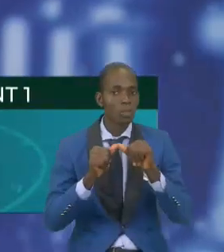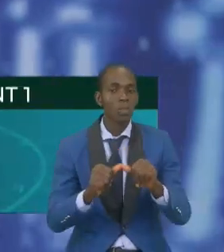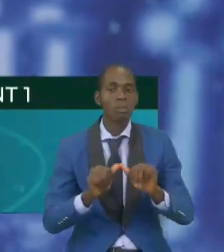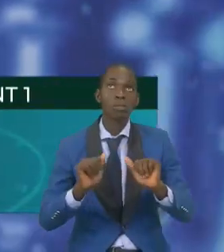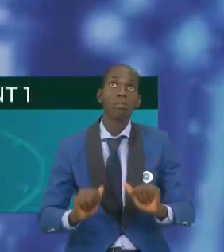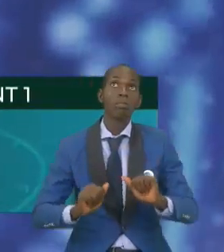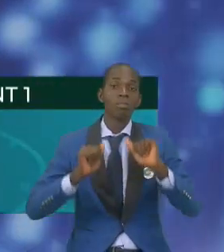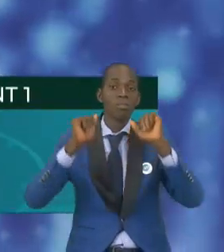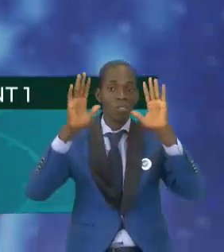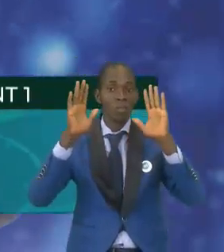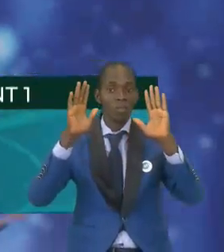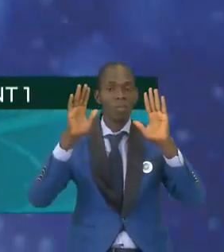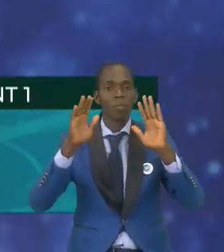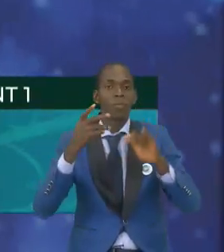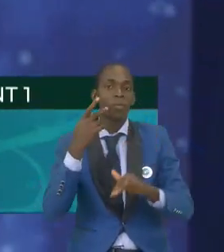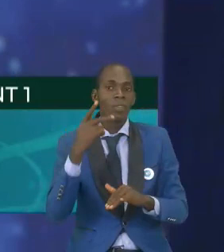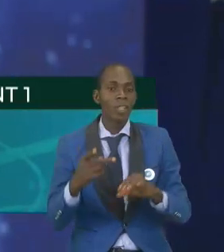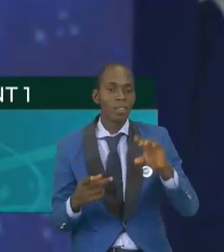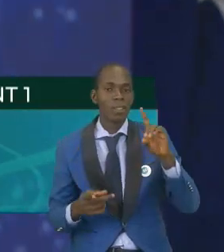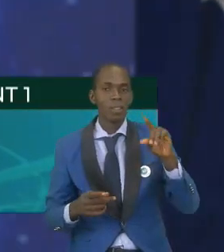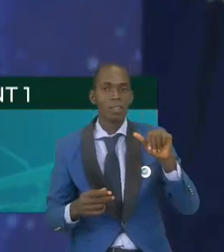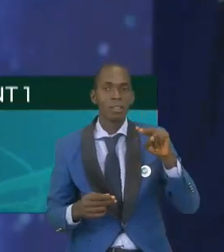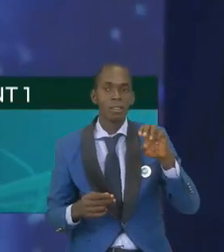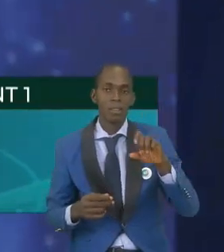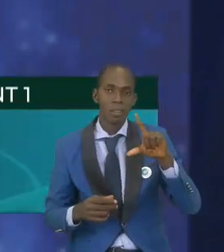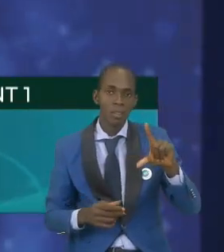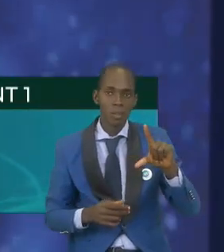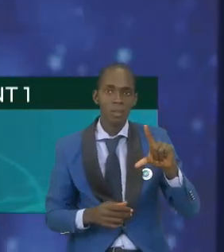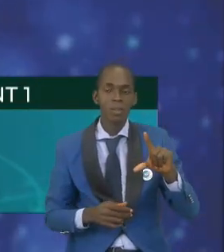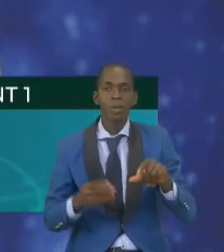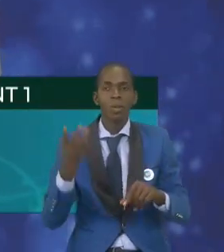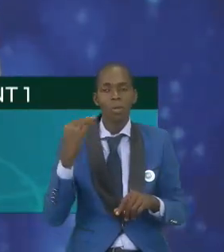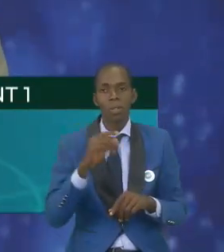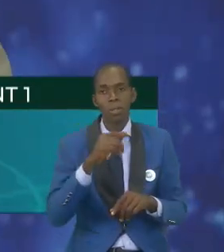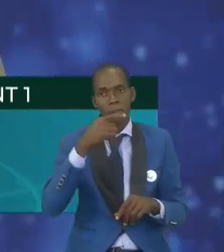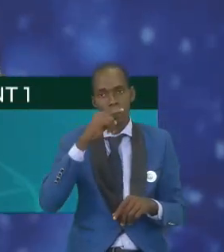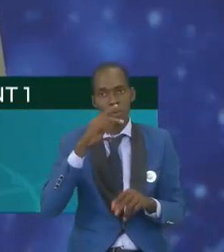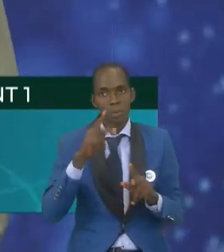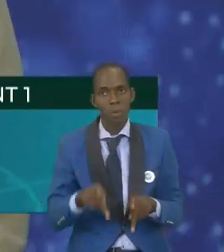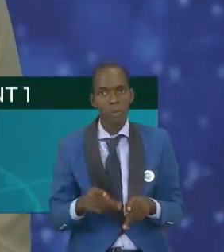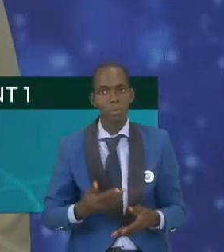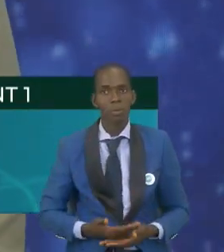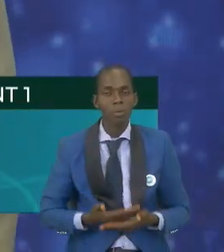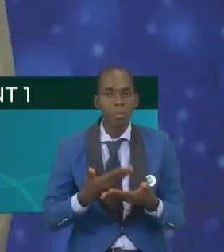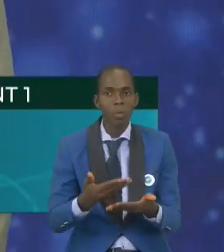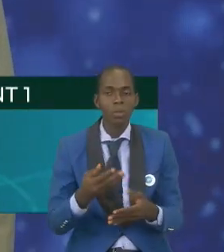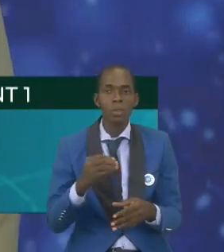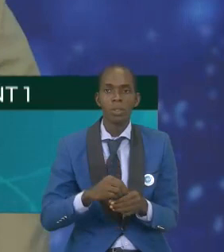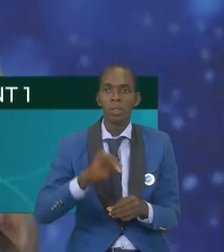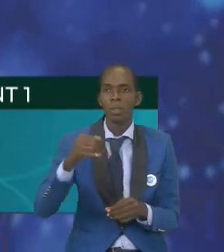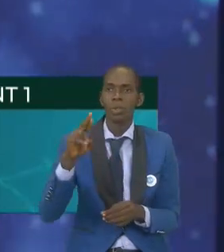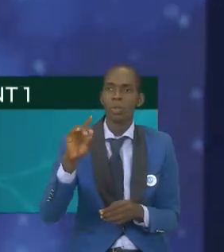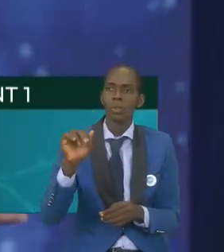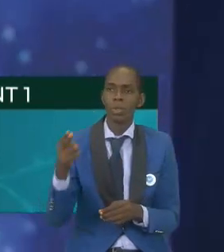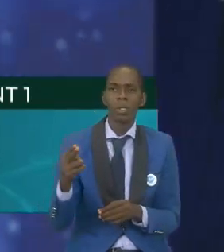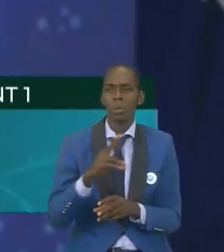Daniel was an individual. When he was born in Judah, they didn't know him. When